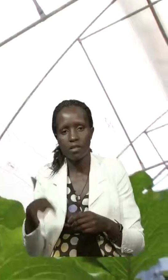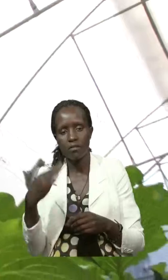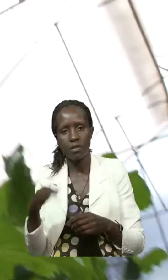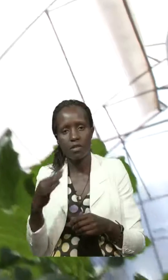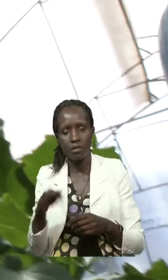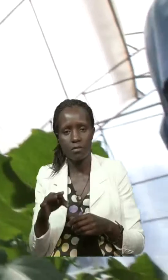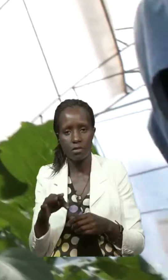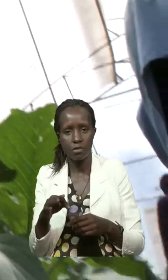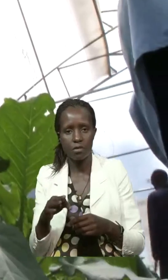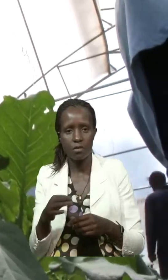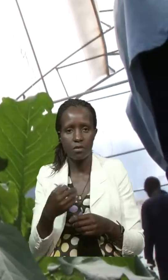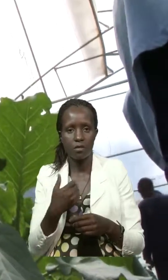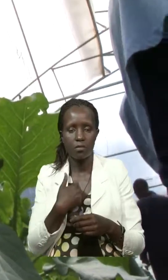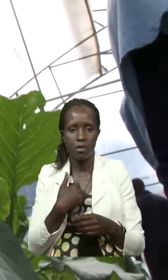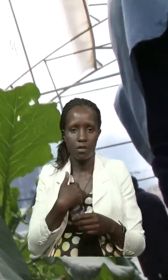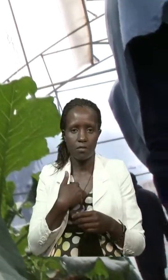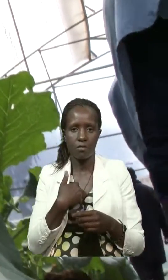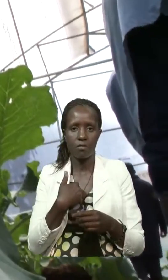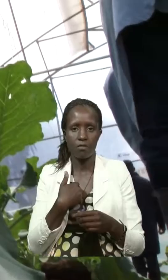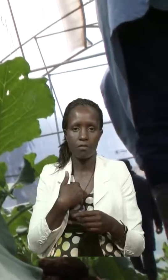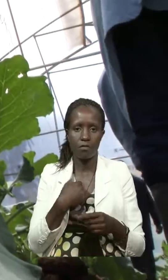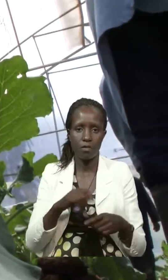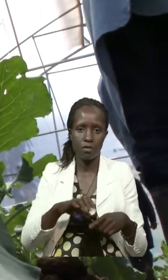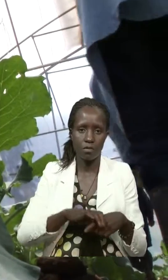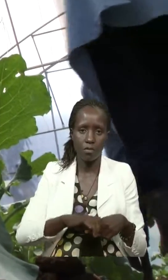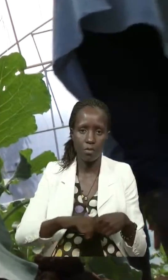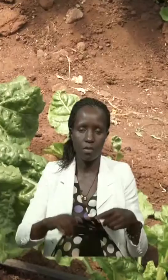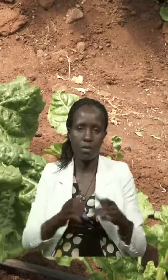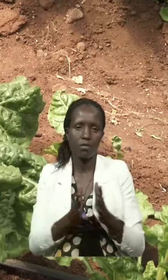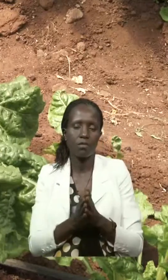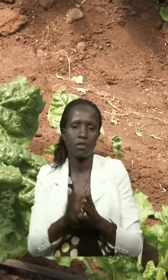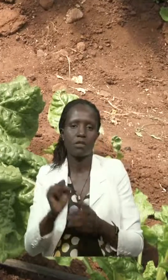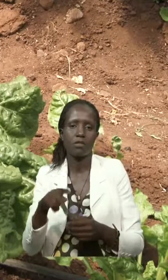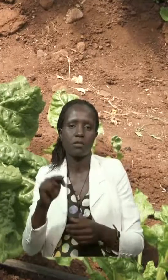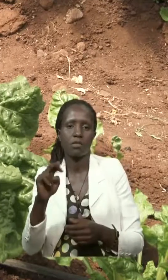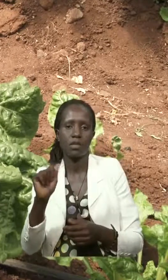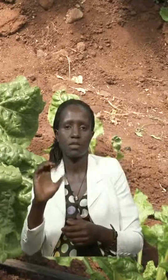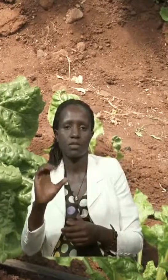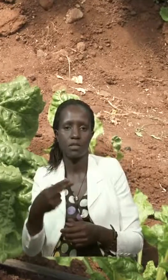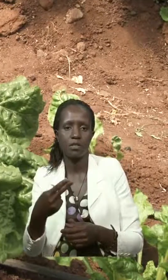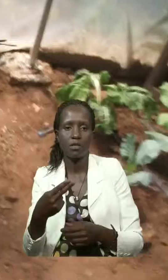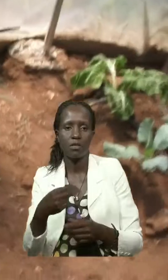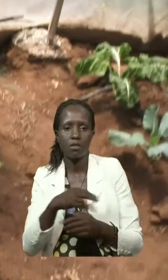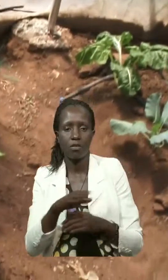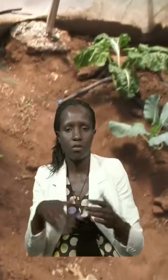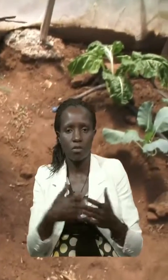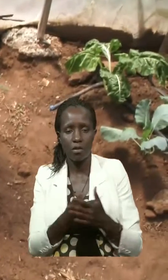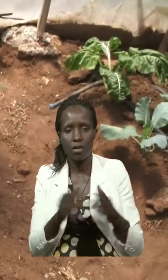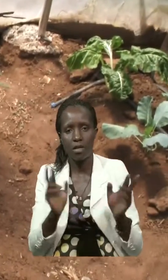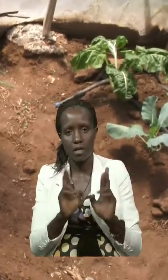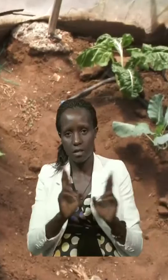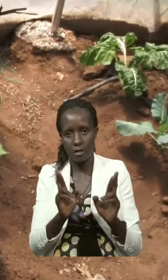vegetables. We have planted sukuma wiki and spinach, and the crops are